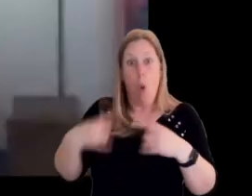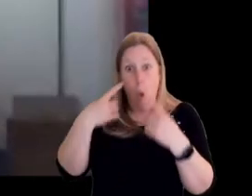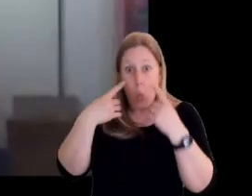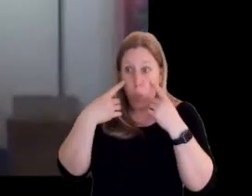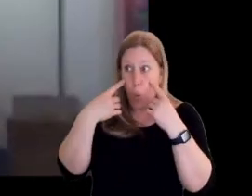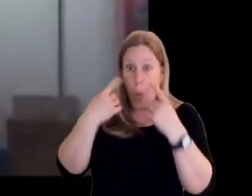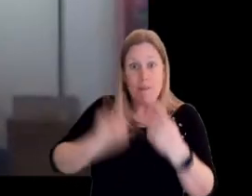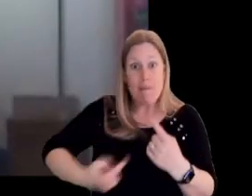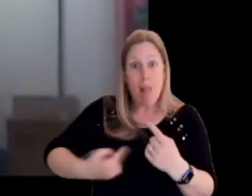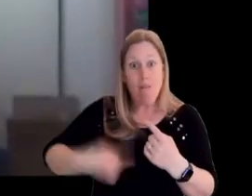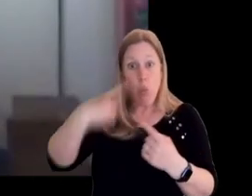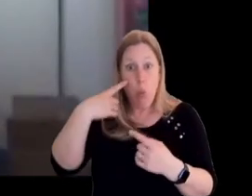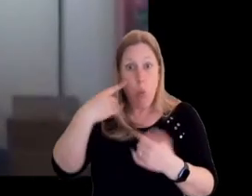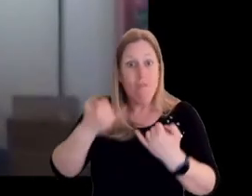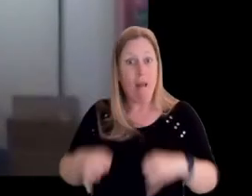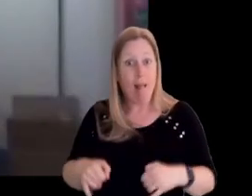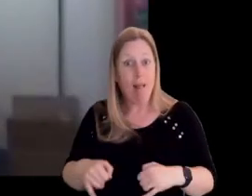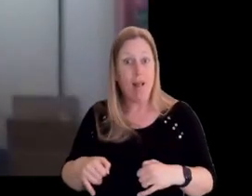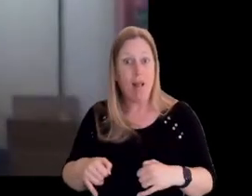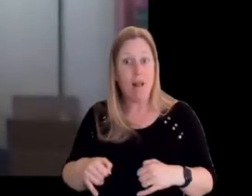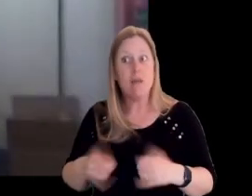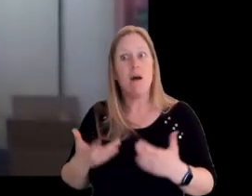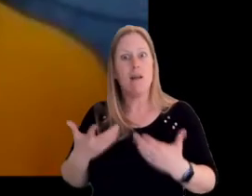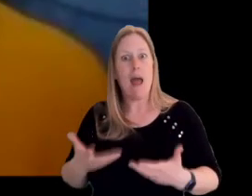I perceived myself as failing.